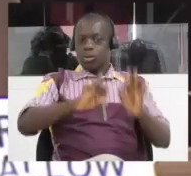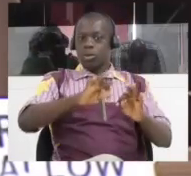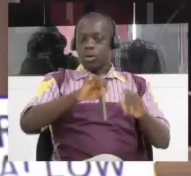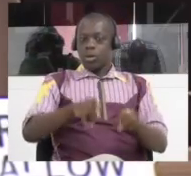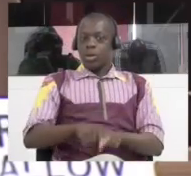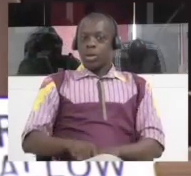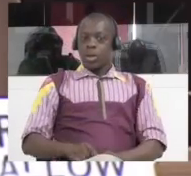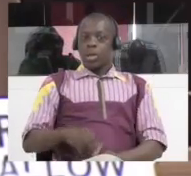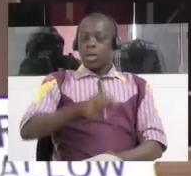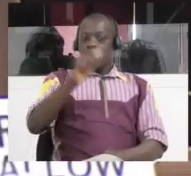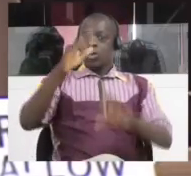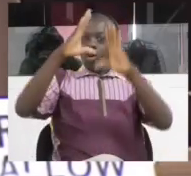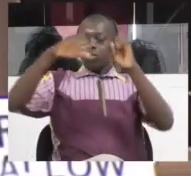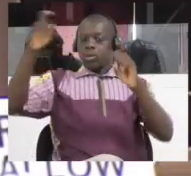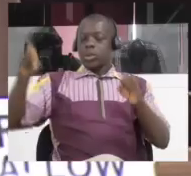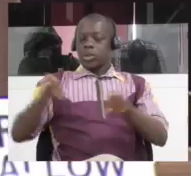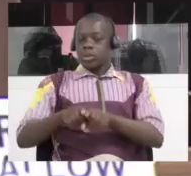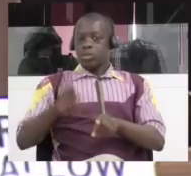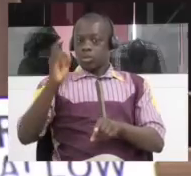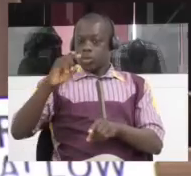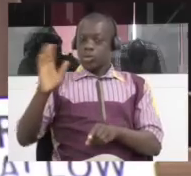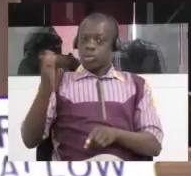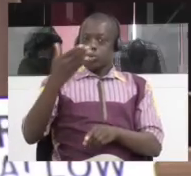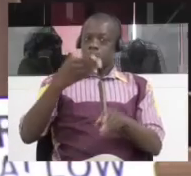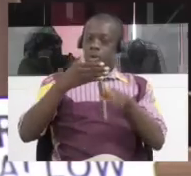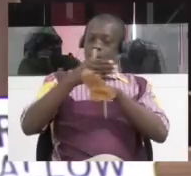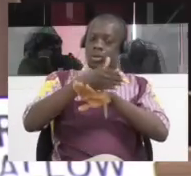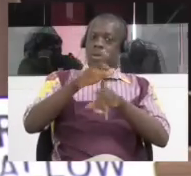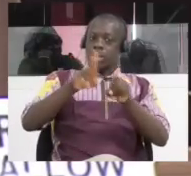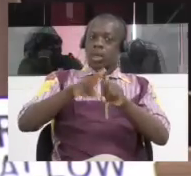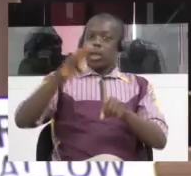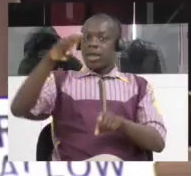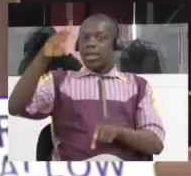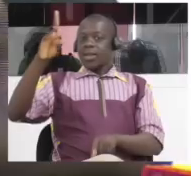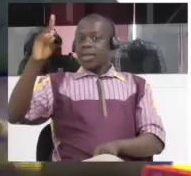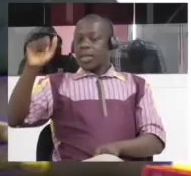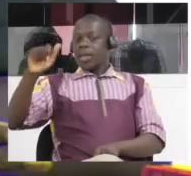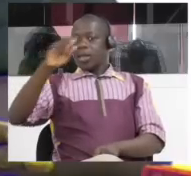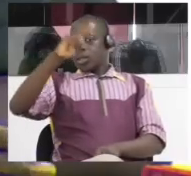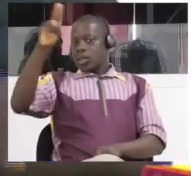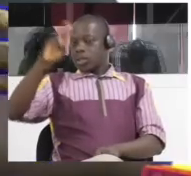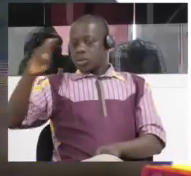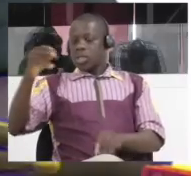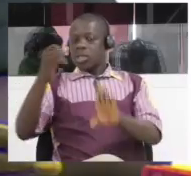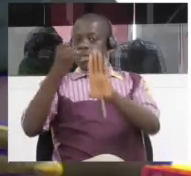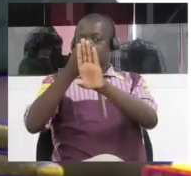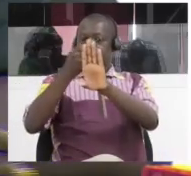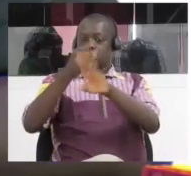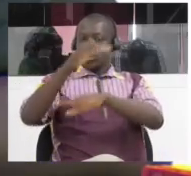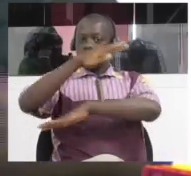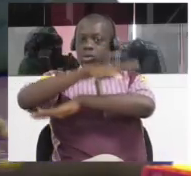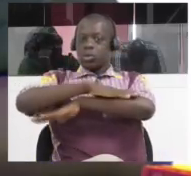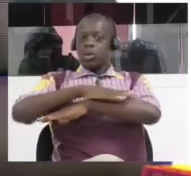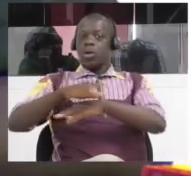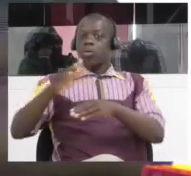an officer would have to go through the NDA, what they call the National Defense Academy, for some years to become a cadet,